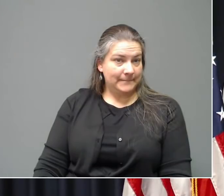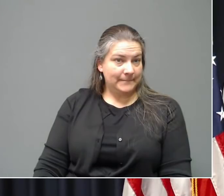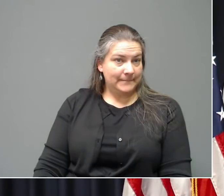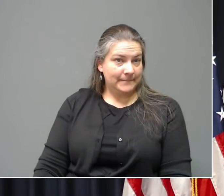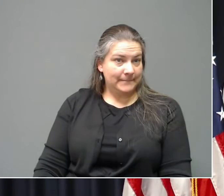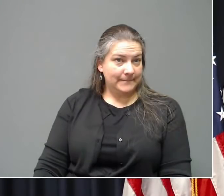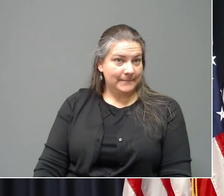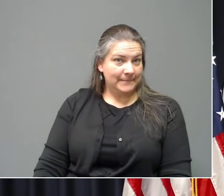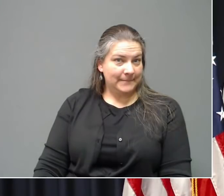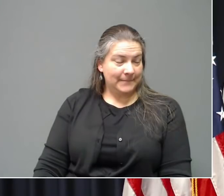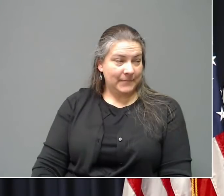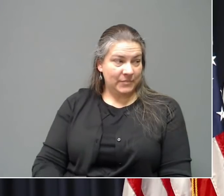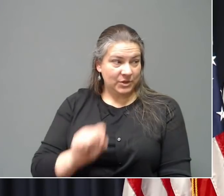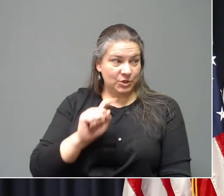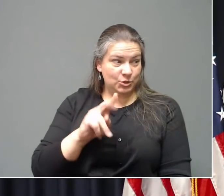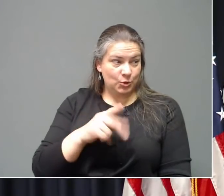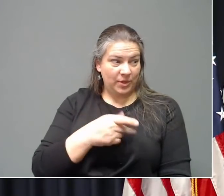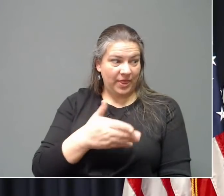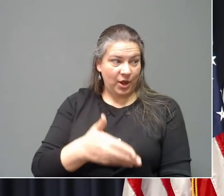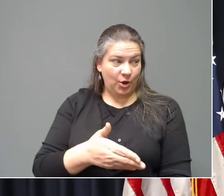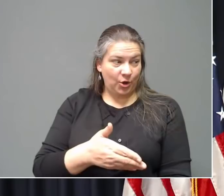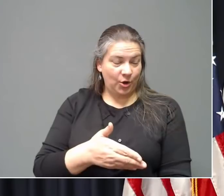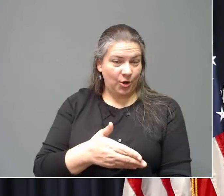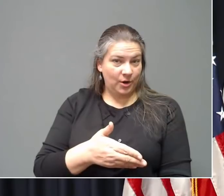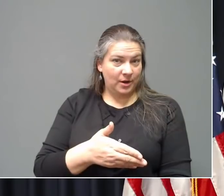Stu, are you there?